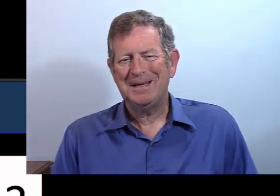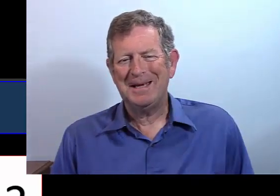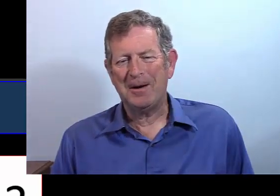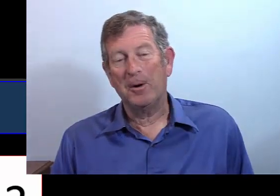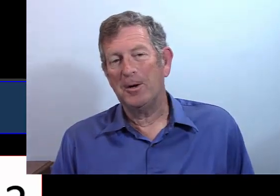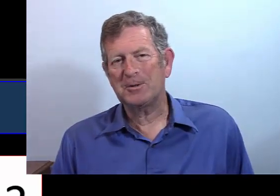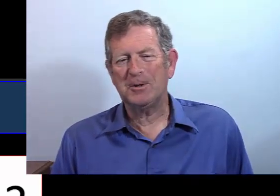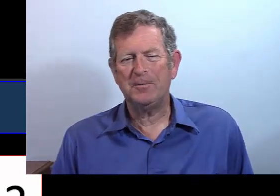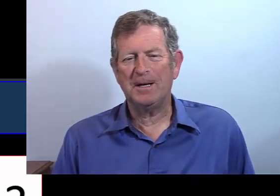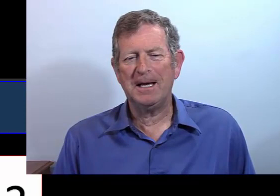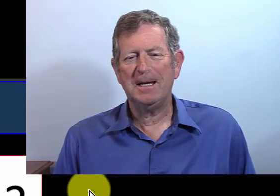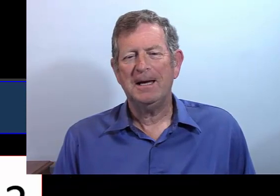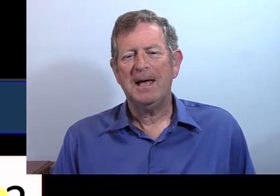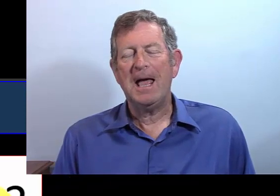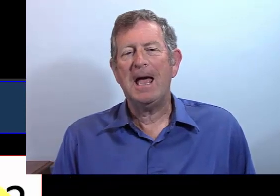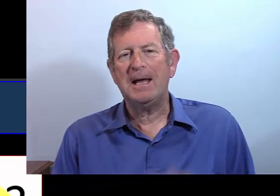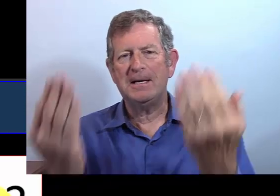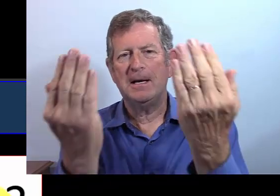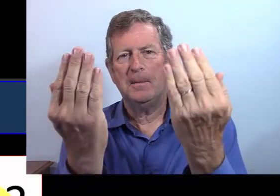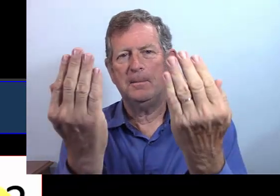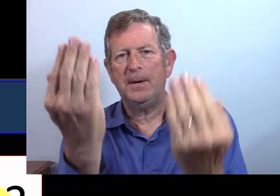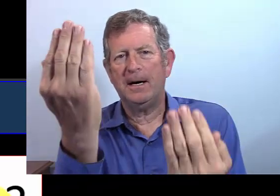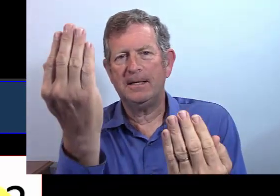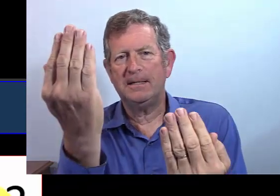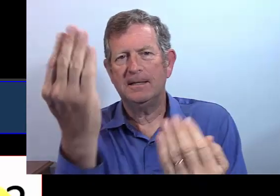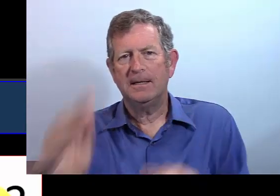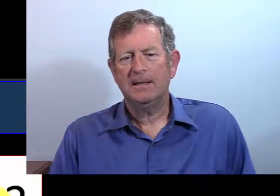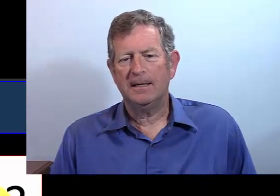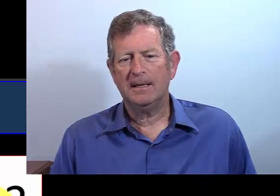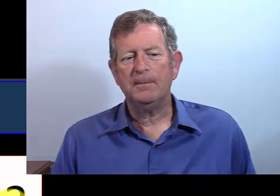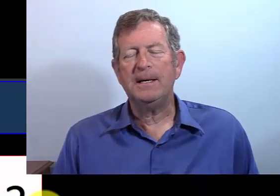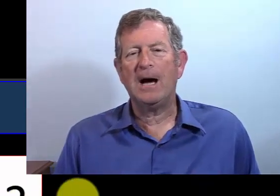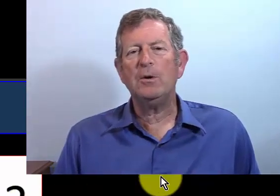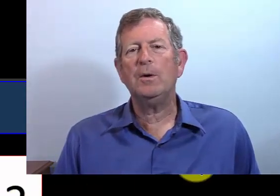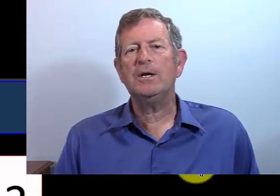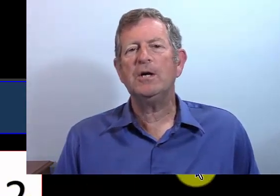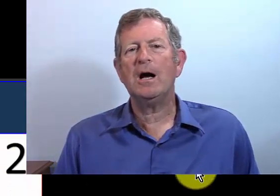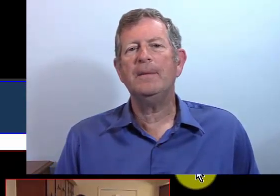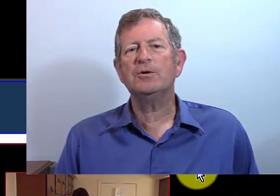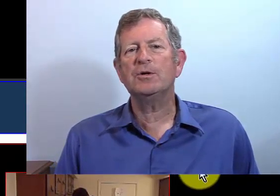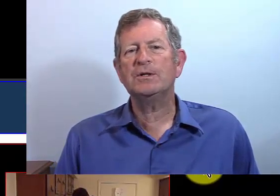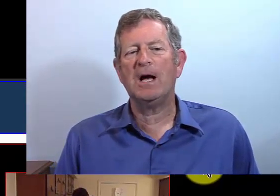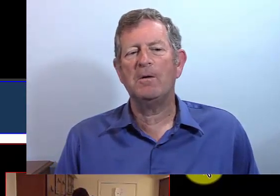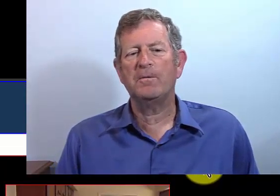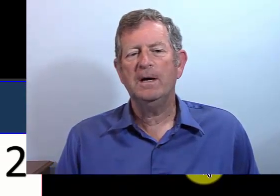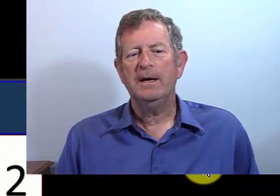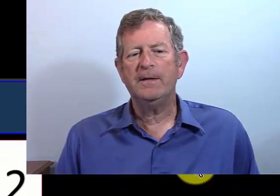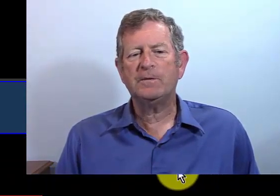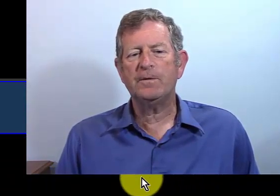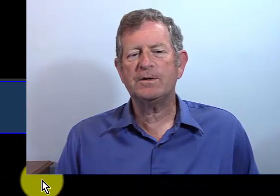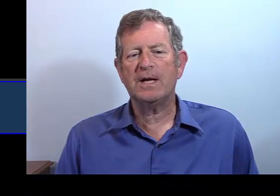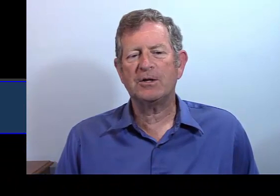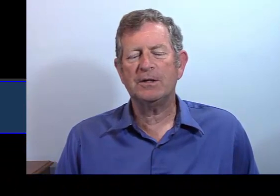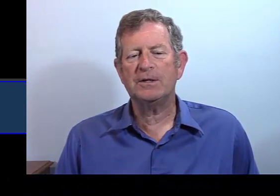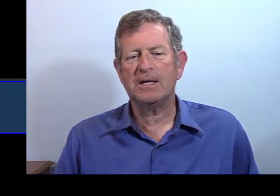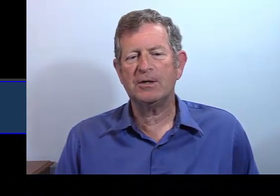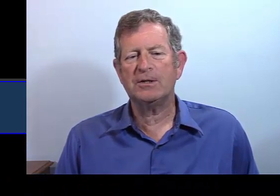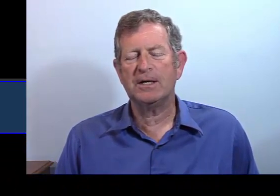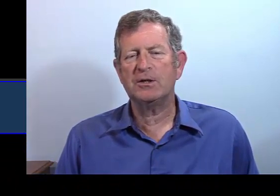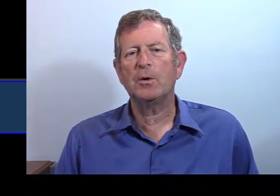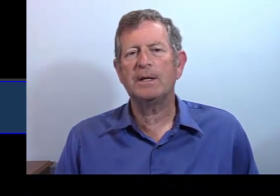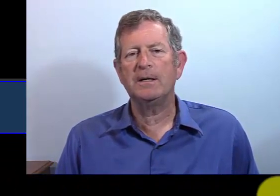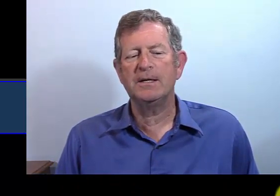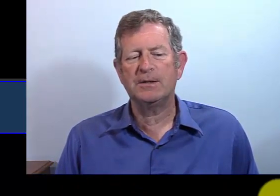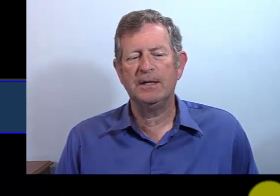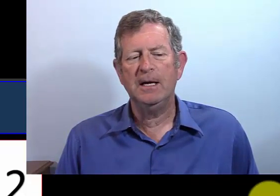to, or also if you like, and but. But now you're going to talk about yourself. In this first section,